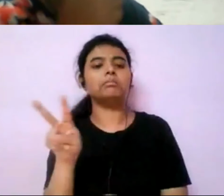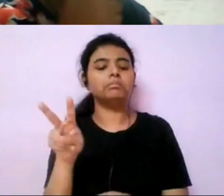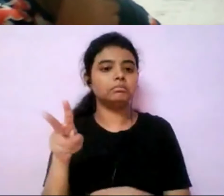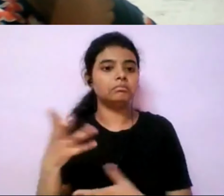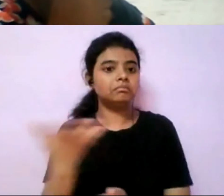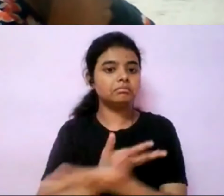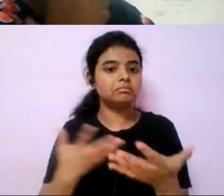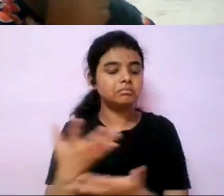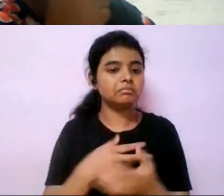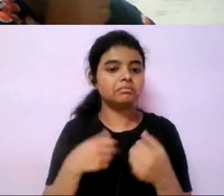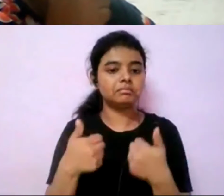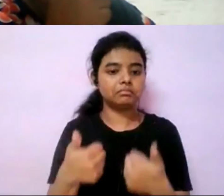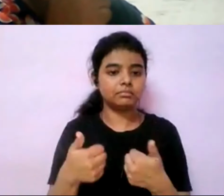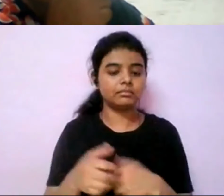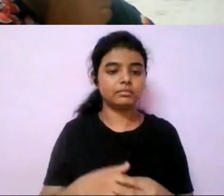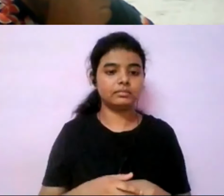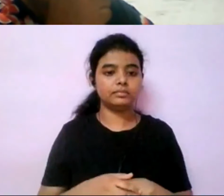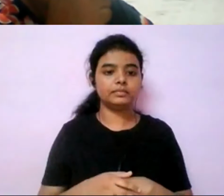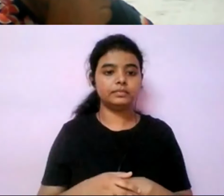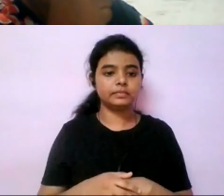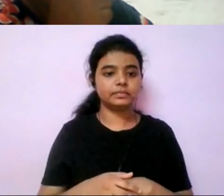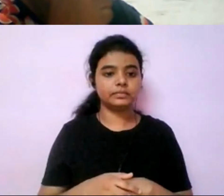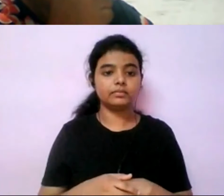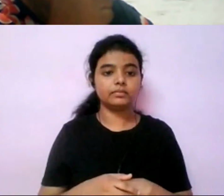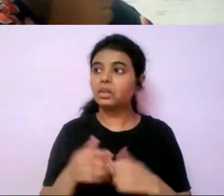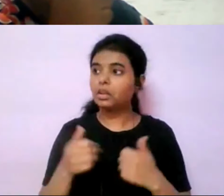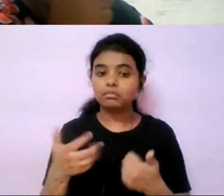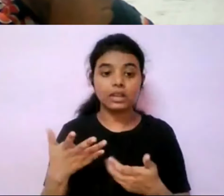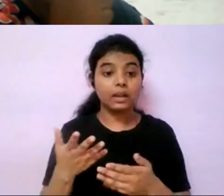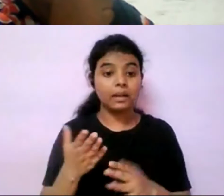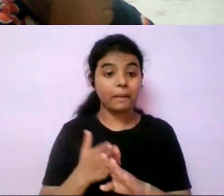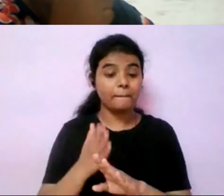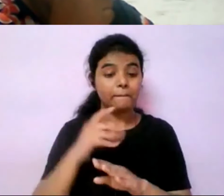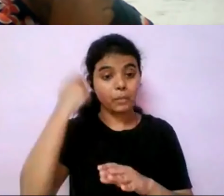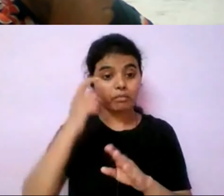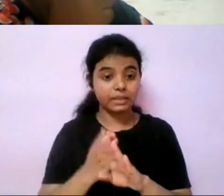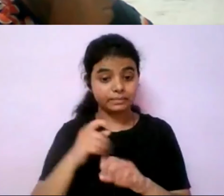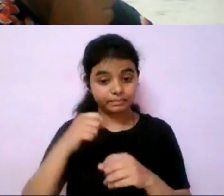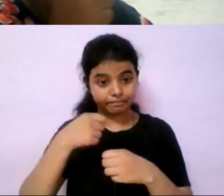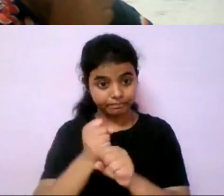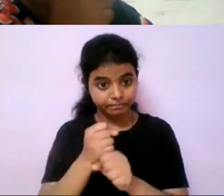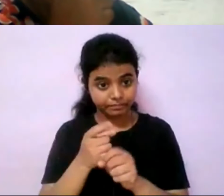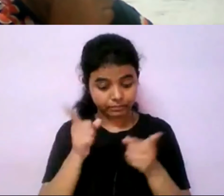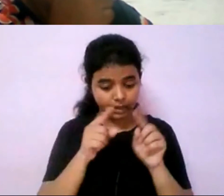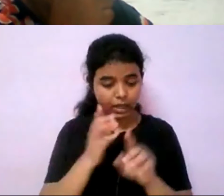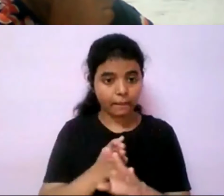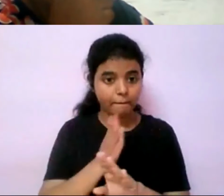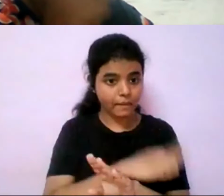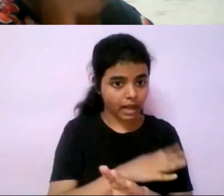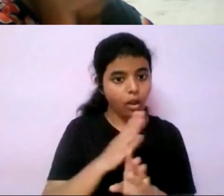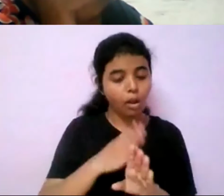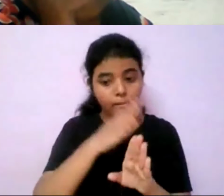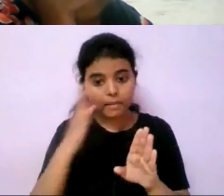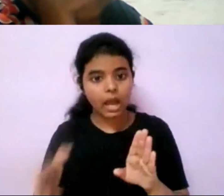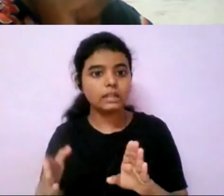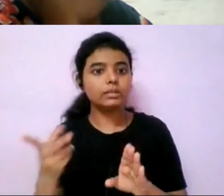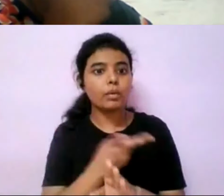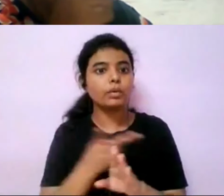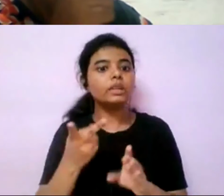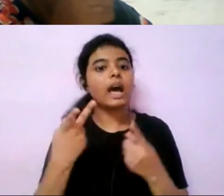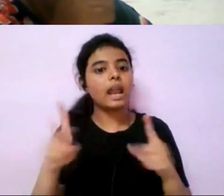were more, were richer, were more varied, and it made a lot of